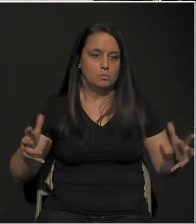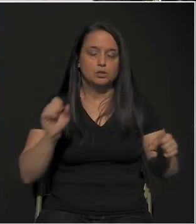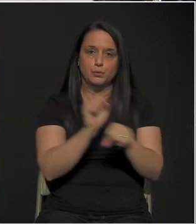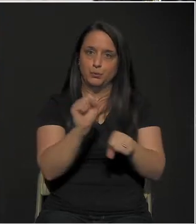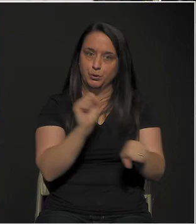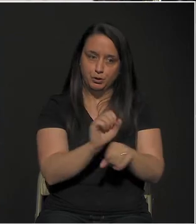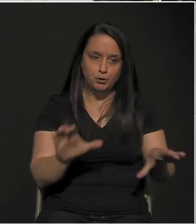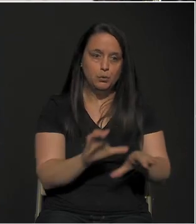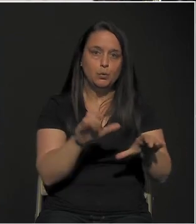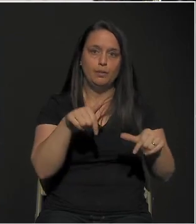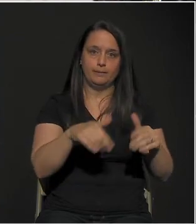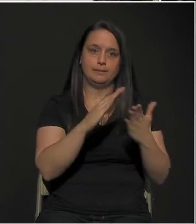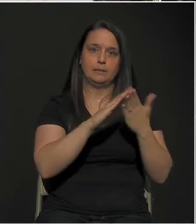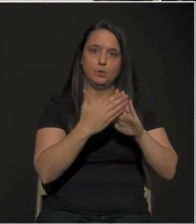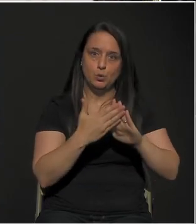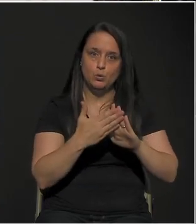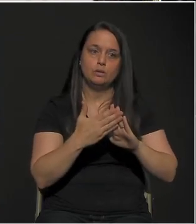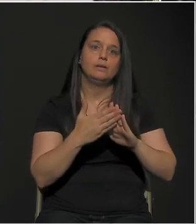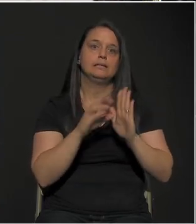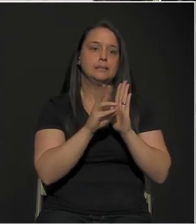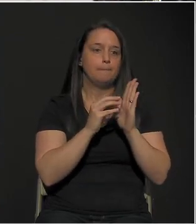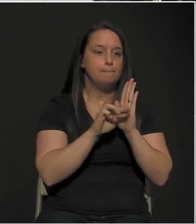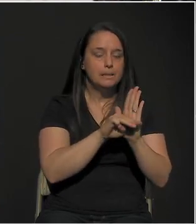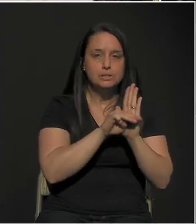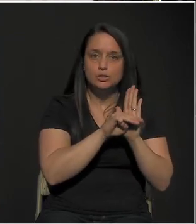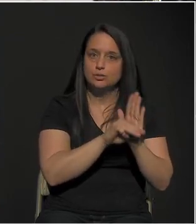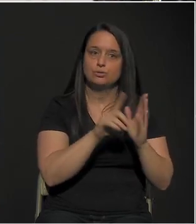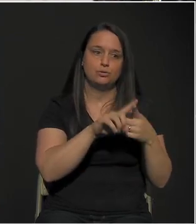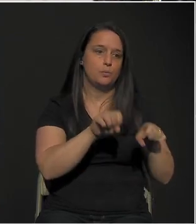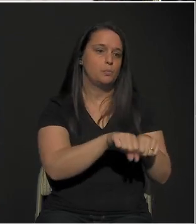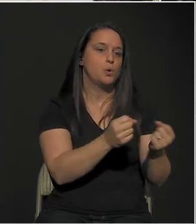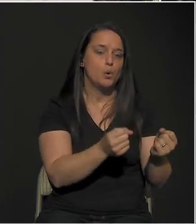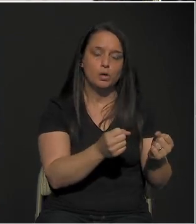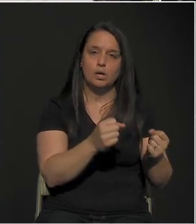to minister to the broken, to the hurting, to the lost.